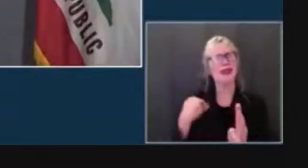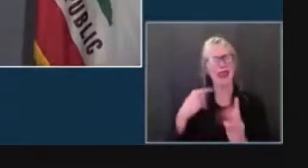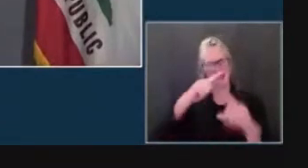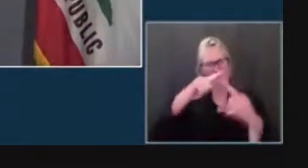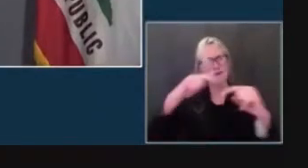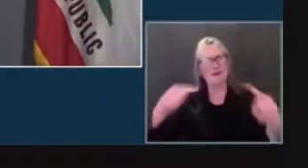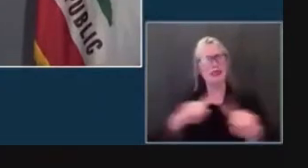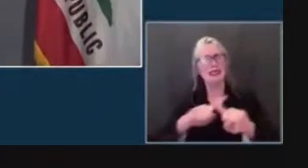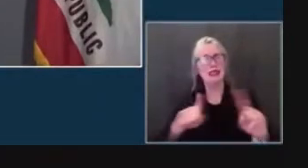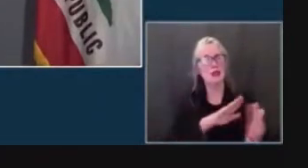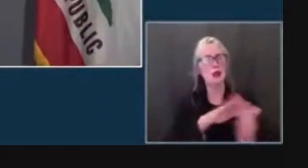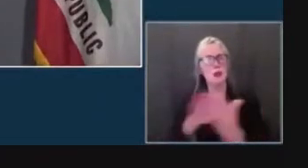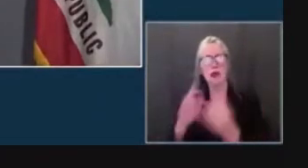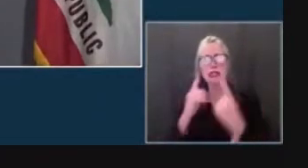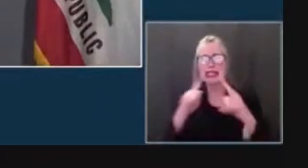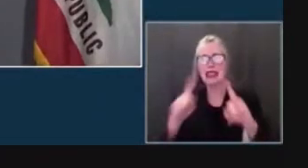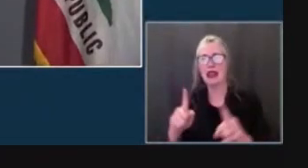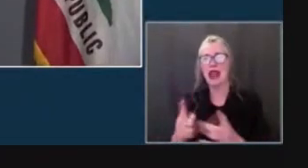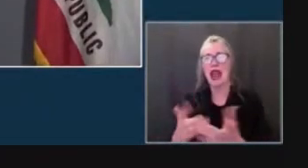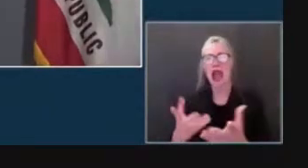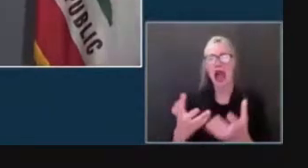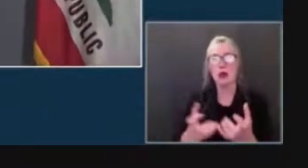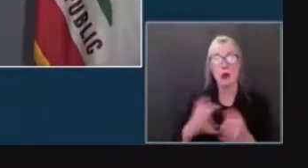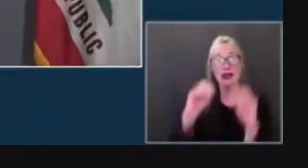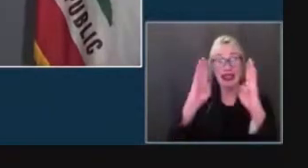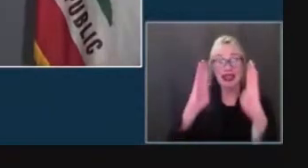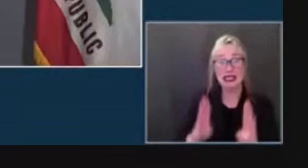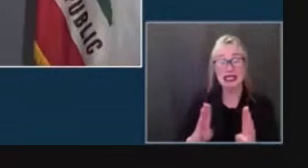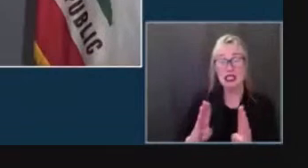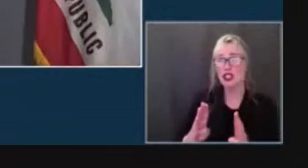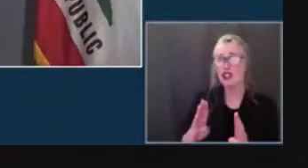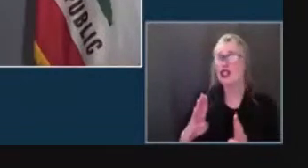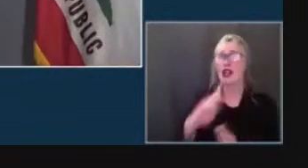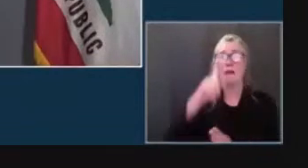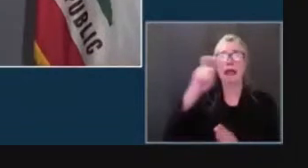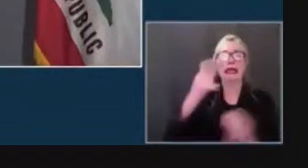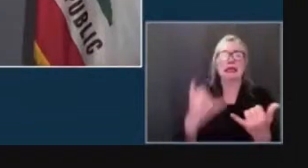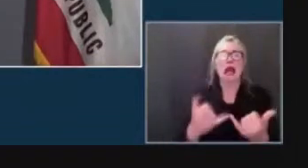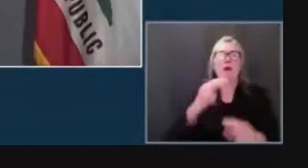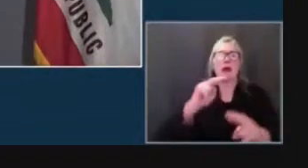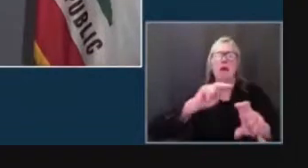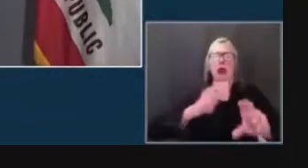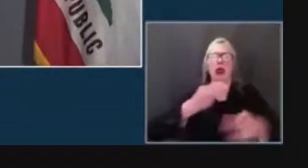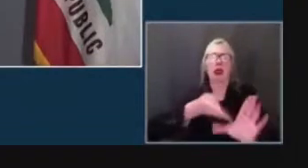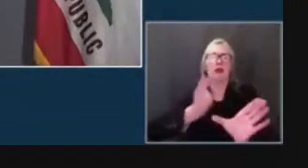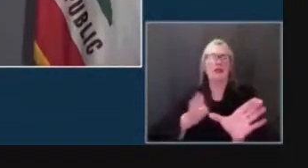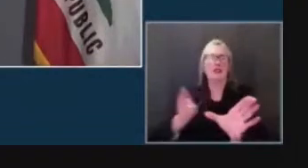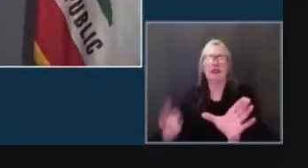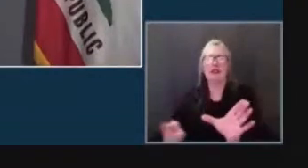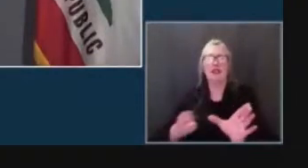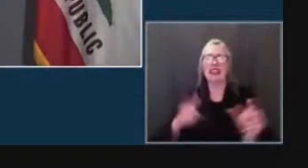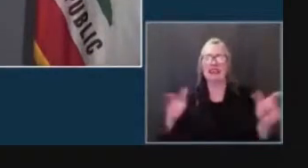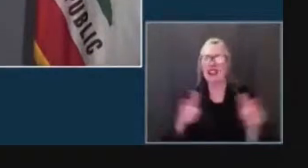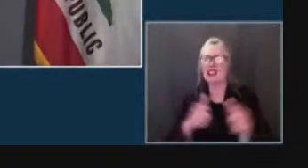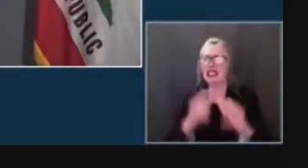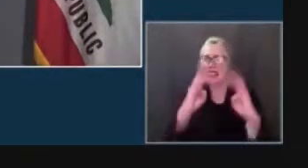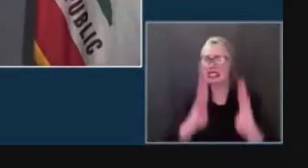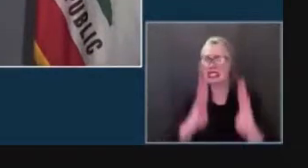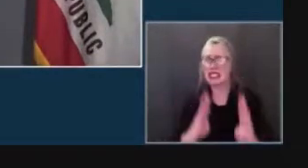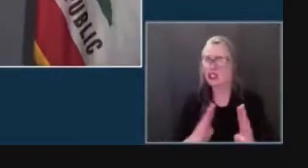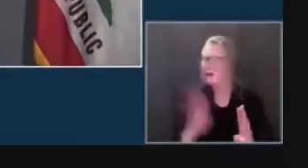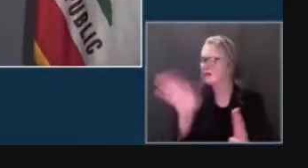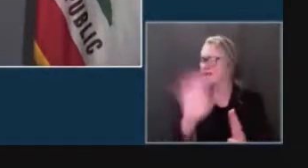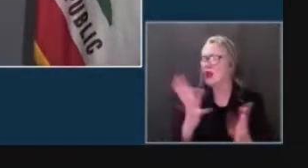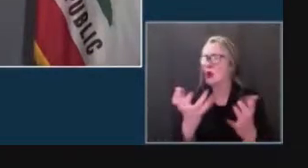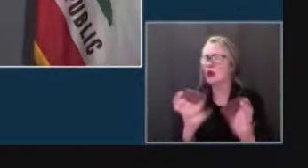and retention opportunities for educators so that the teacher shortage that was exacerbated by the pandemic isn't defined by it. This is the work we